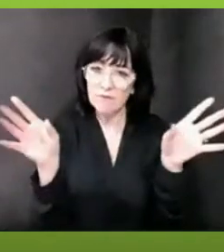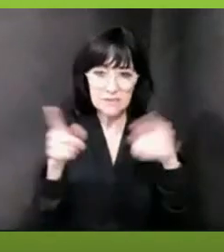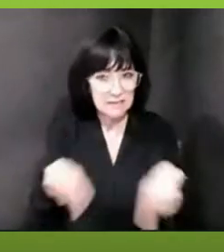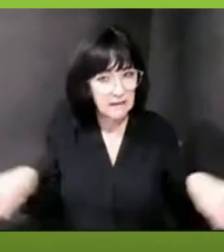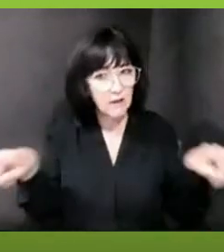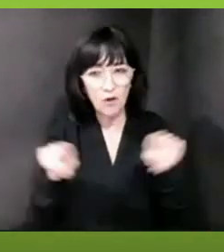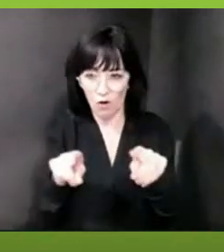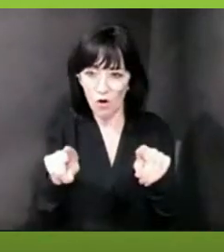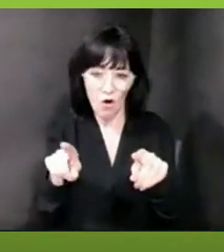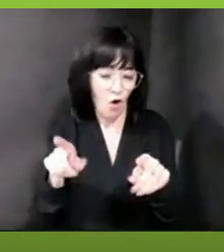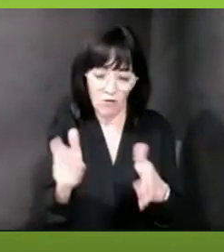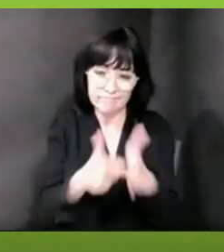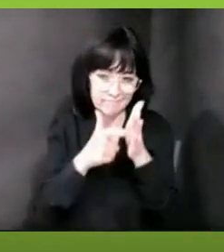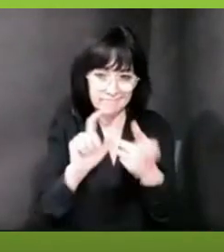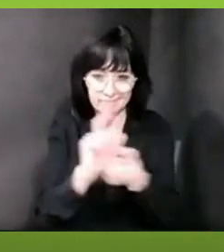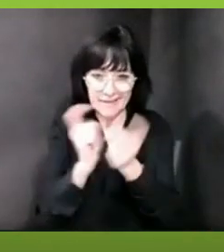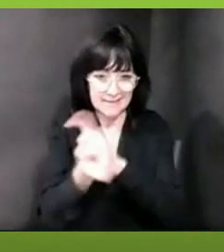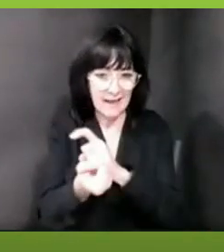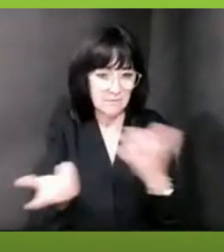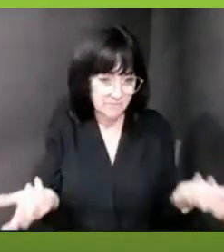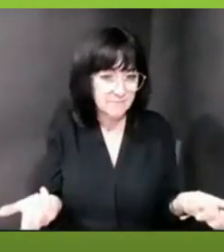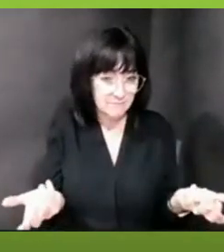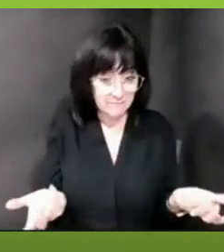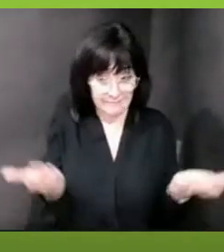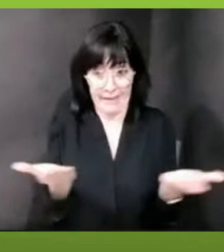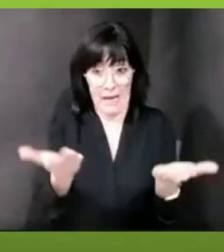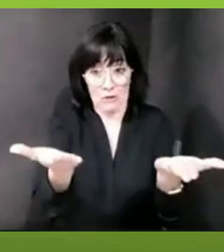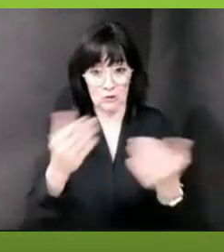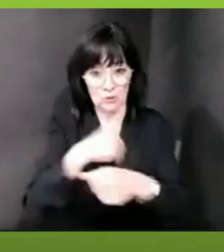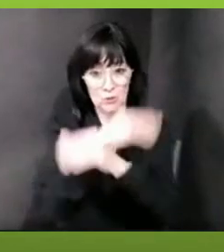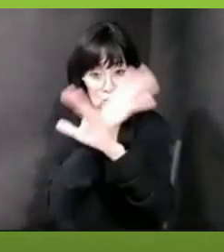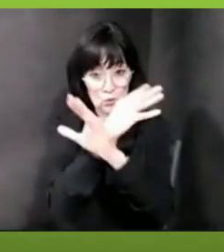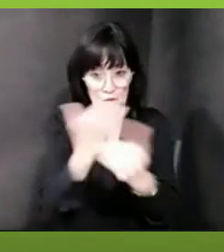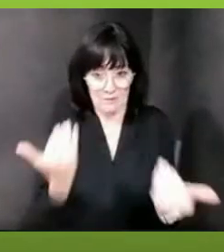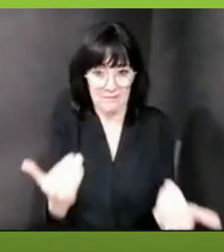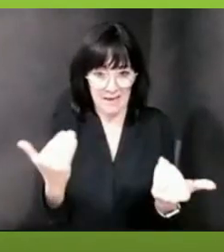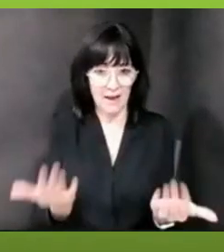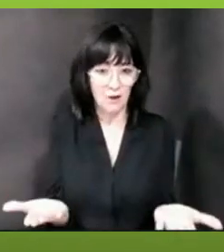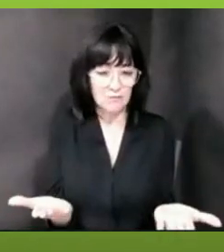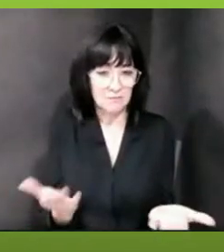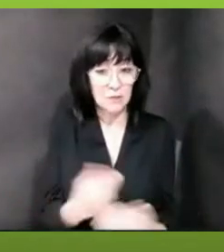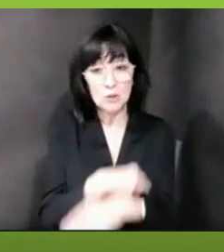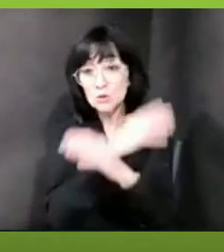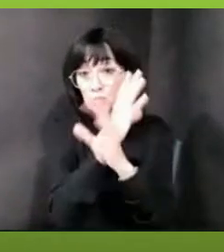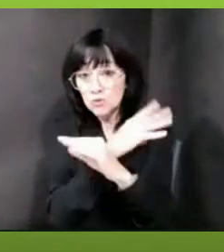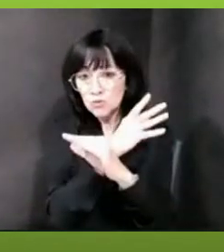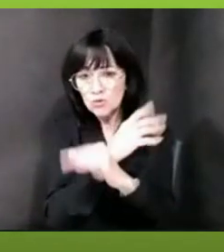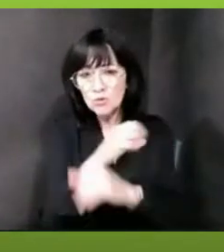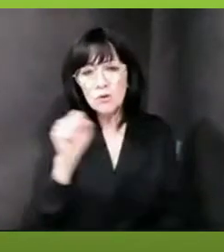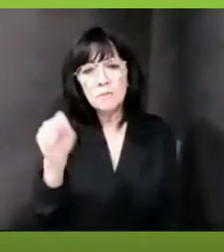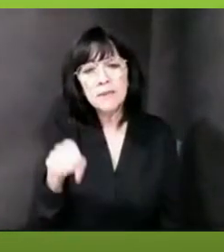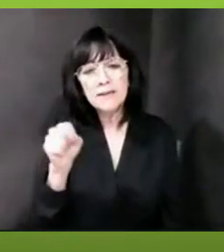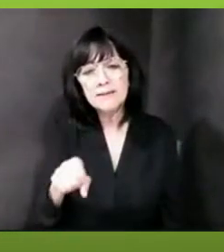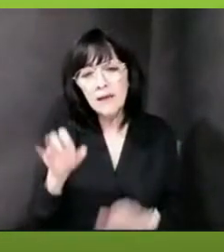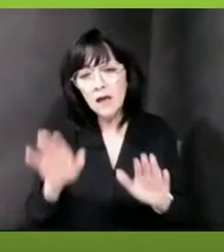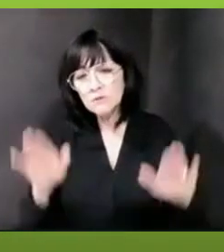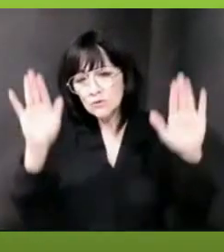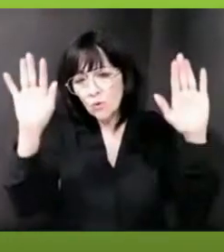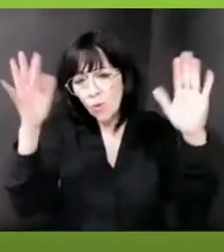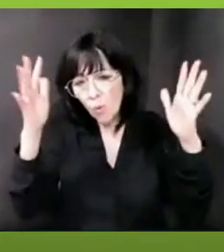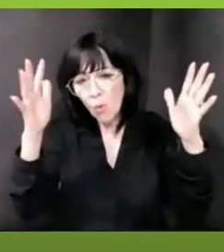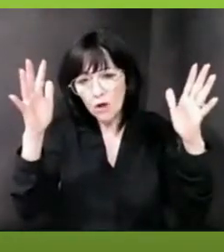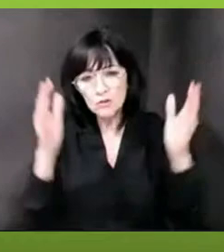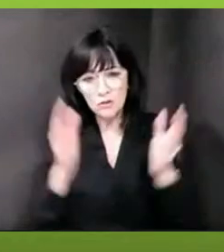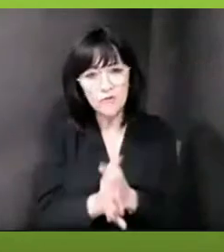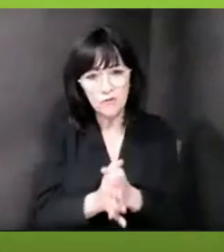right now, and I think that Zoom has been a wonderful platform for almost